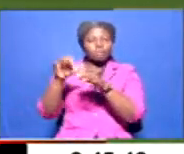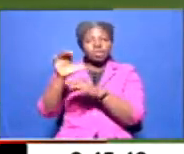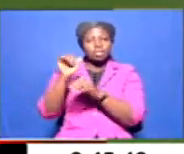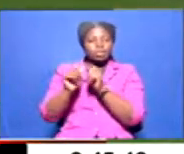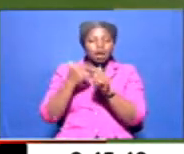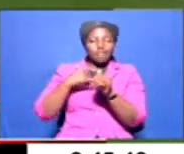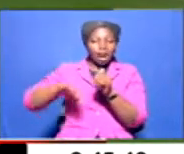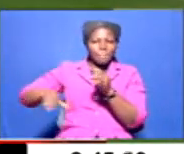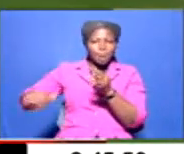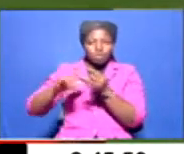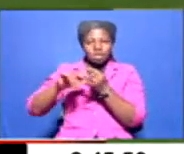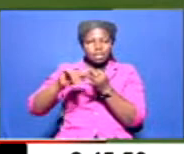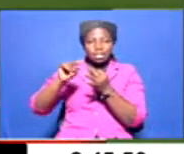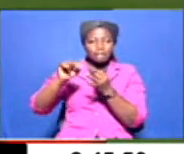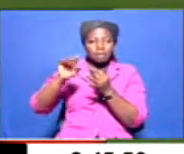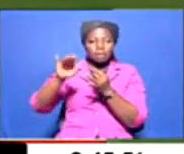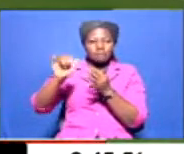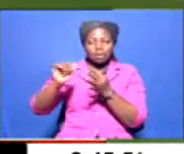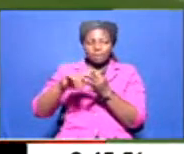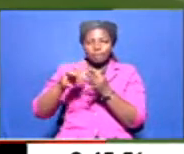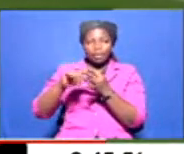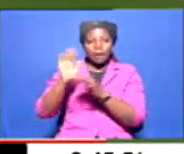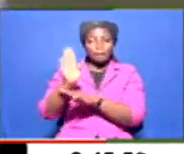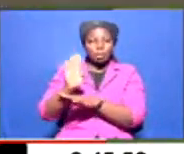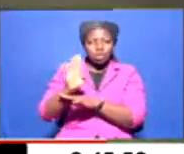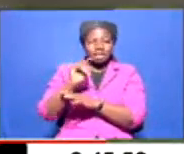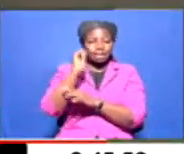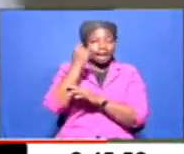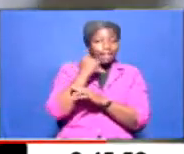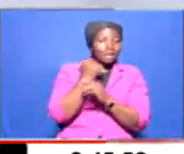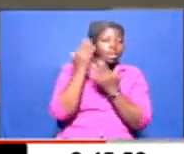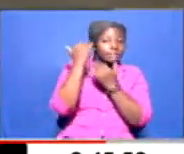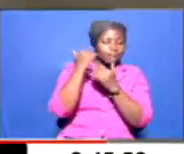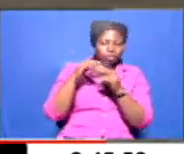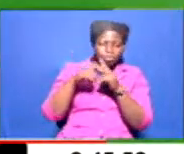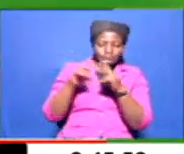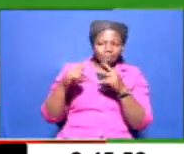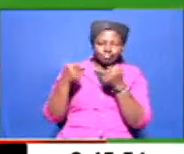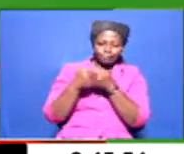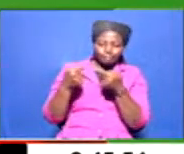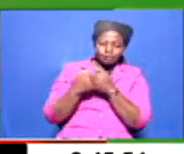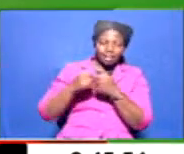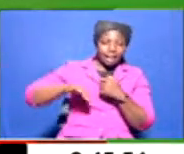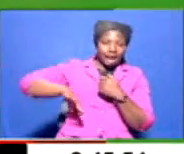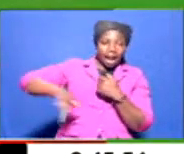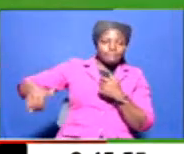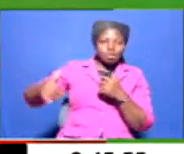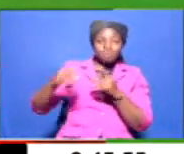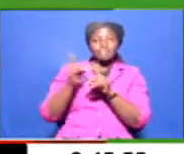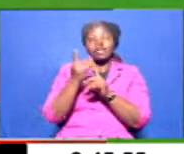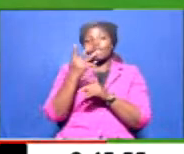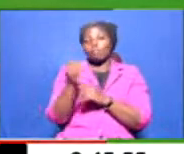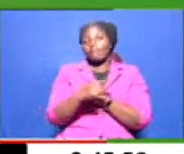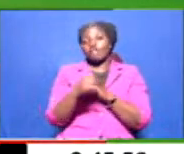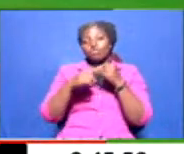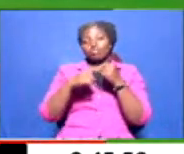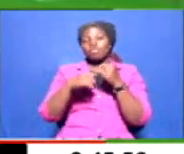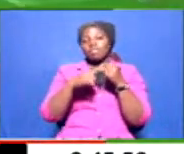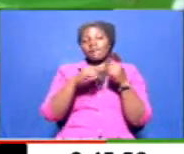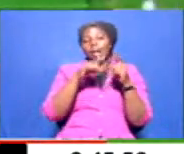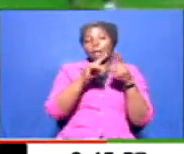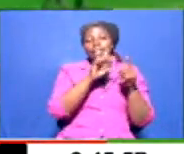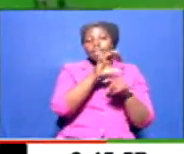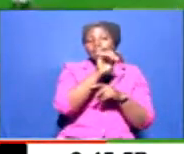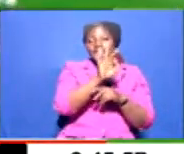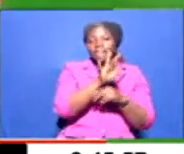Namibia and Burundi. Kenya was set to begin the qualifying campaign away to Cameroon on 4th June, but CAF's decision means the group will now